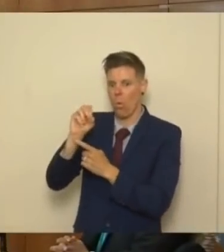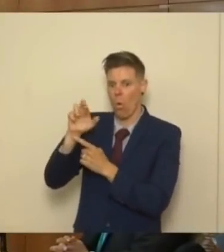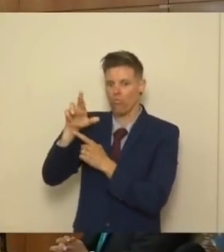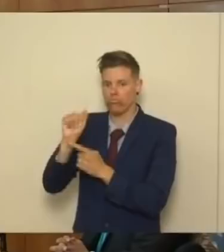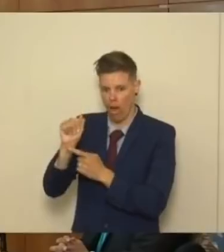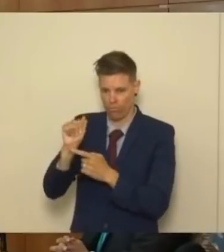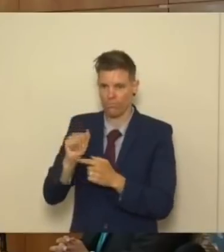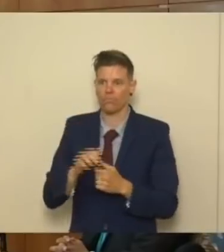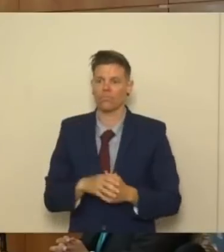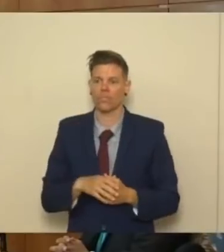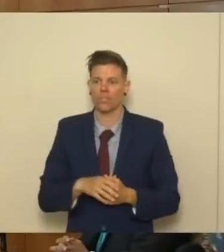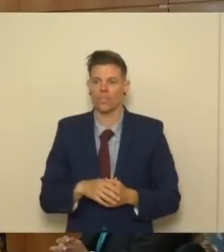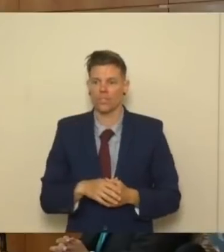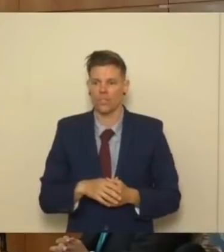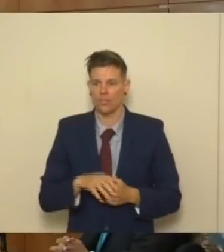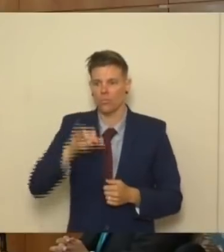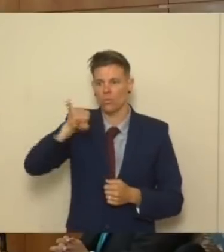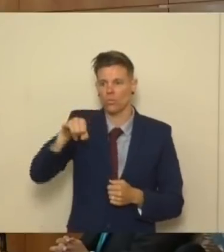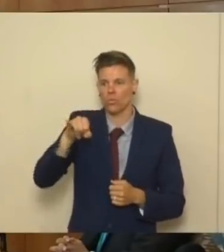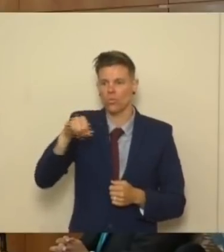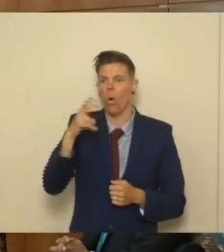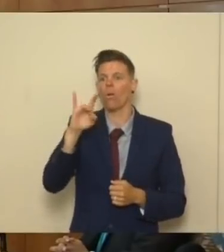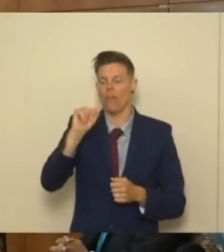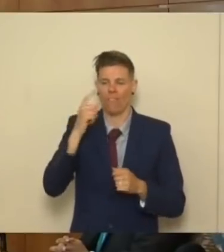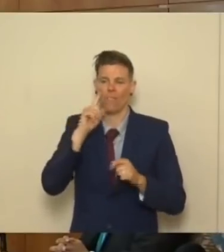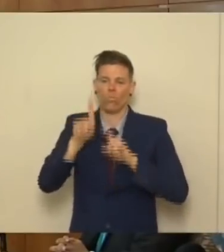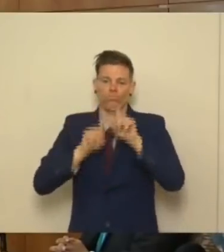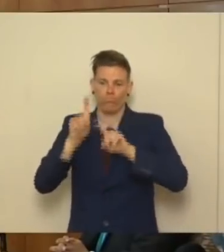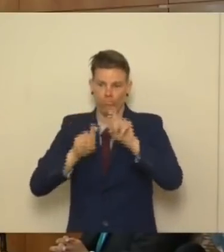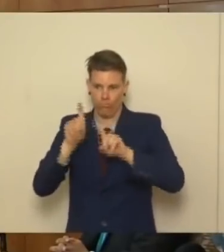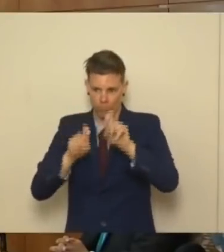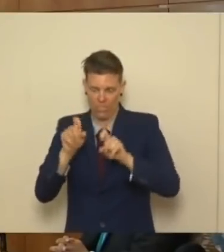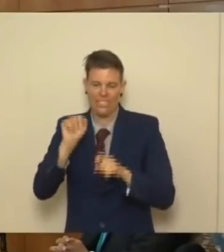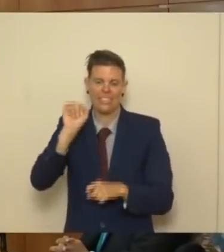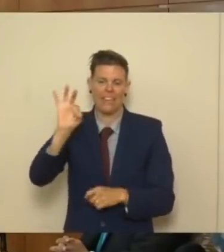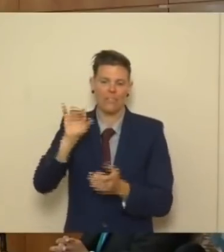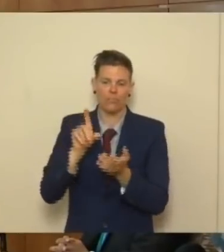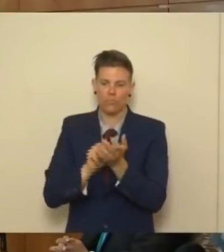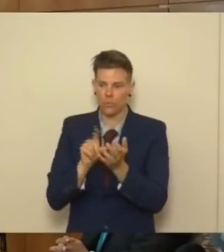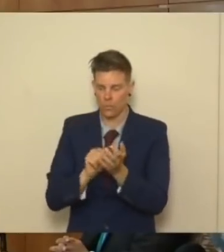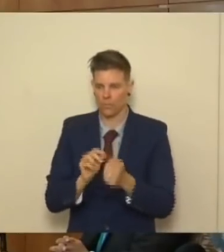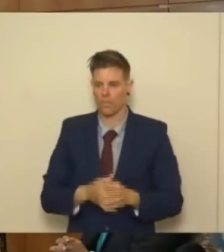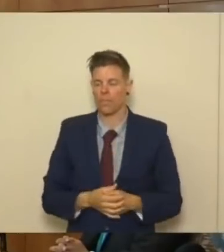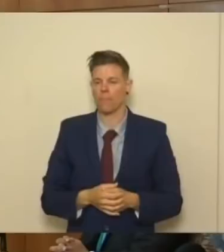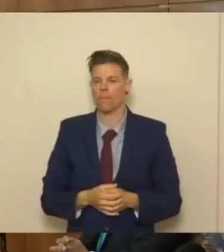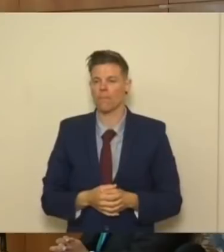Goldberg with the Santa Fe Reporter. Julia, you are unmuted. Go ahead and ask your question.